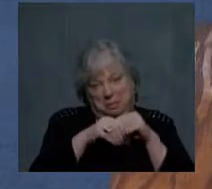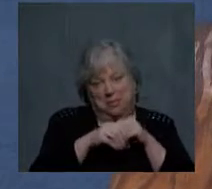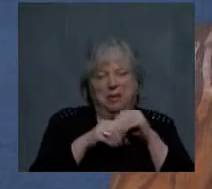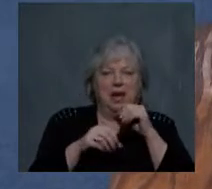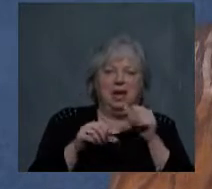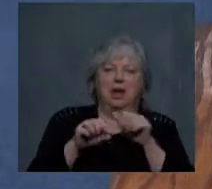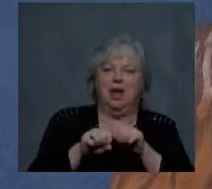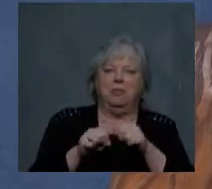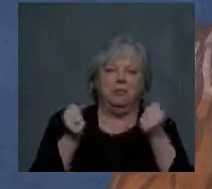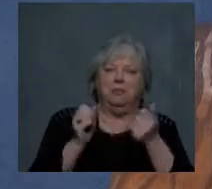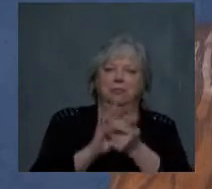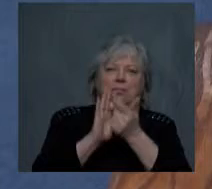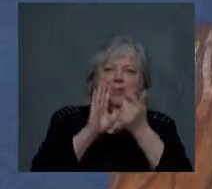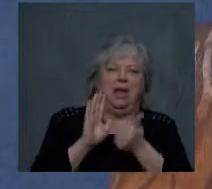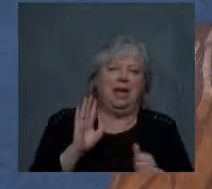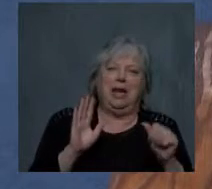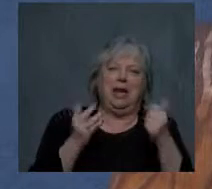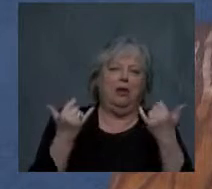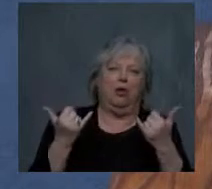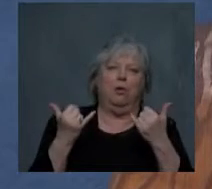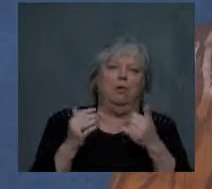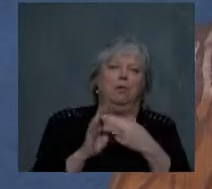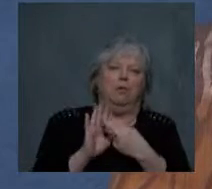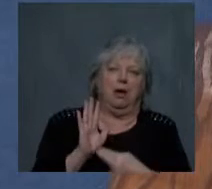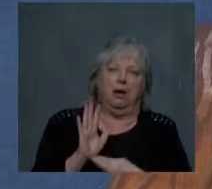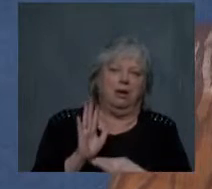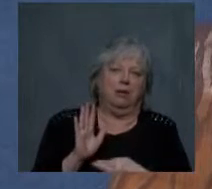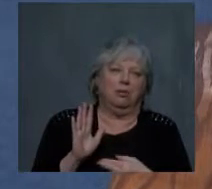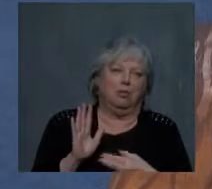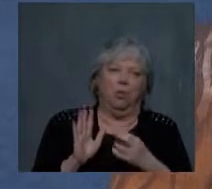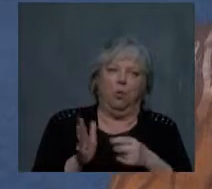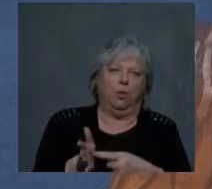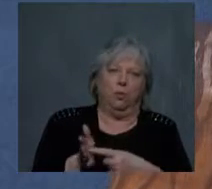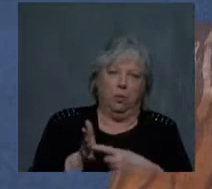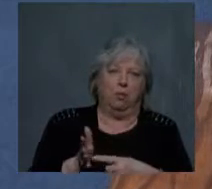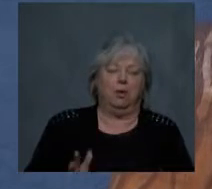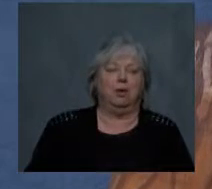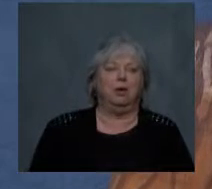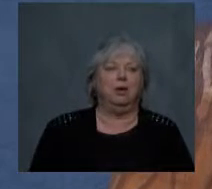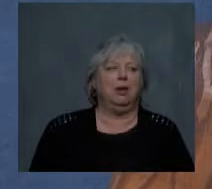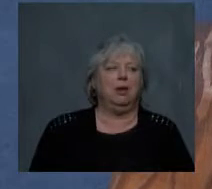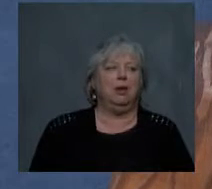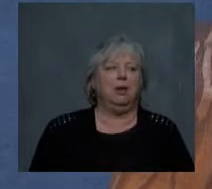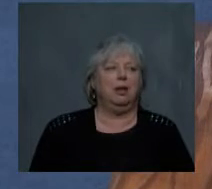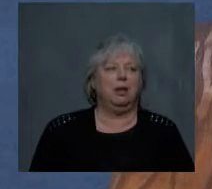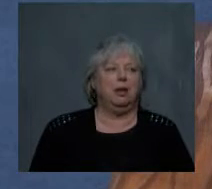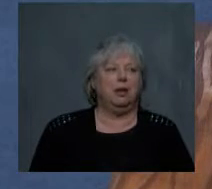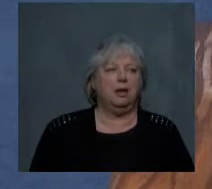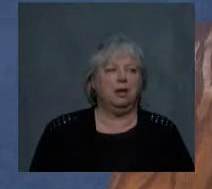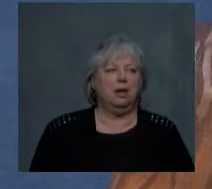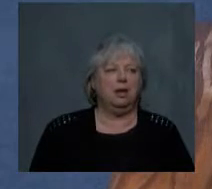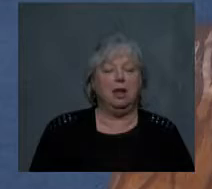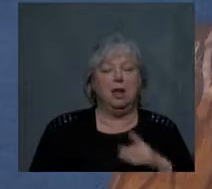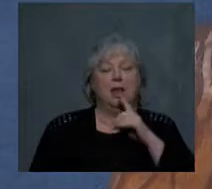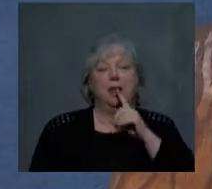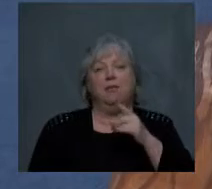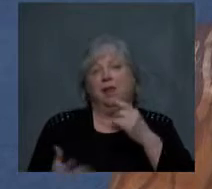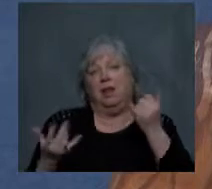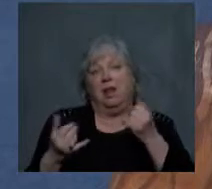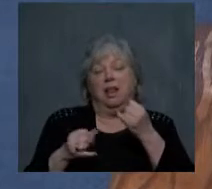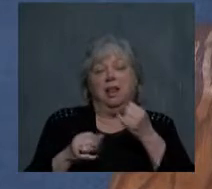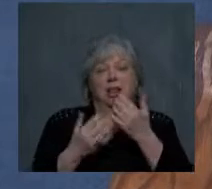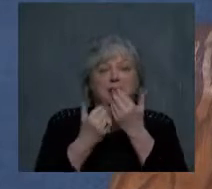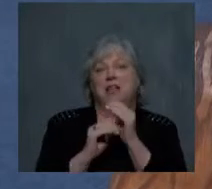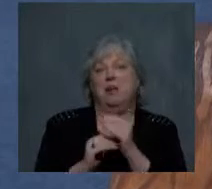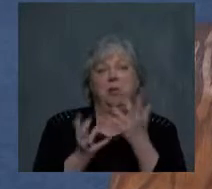any existing regulation or requirement. The ultimate limit to the capacity of this building is